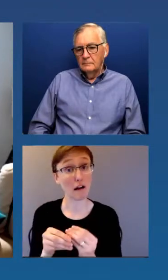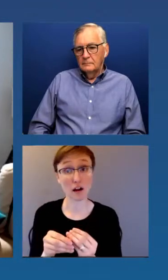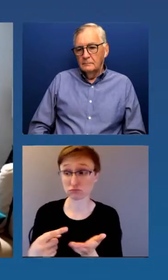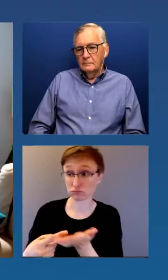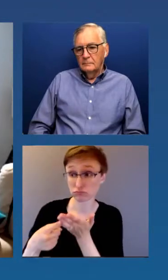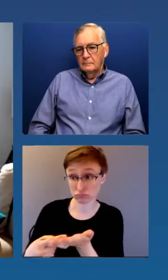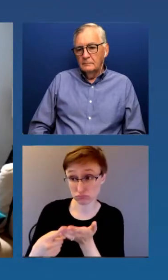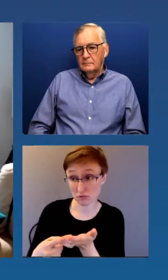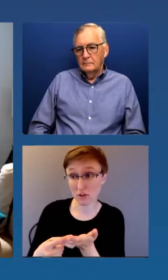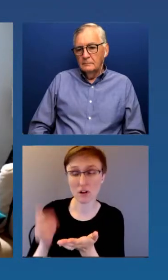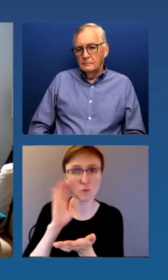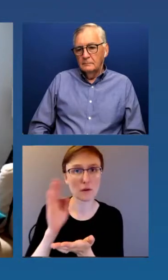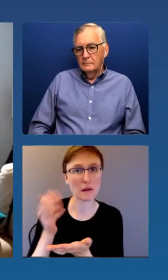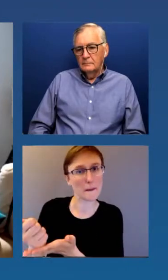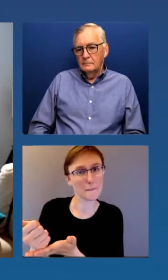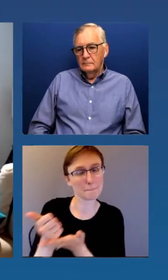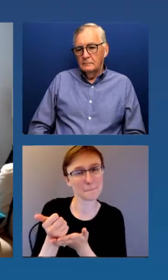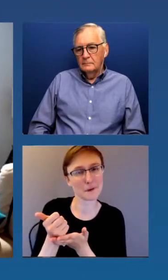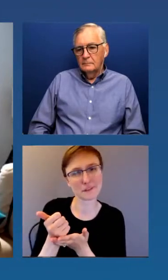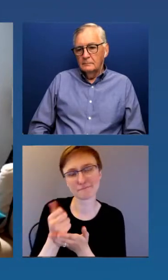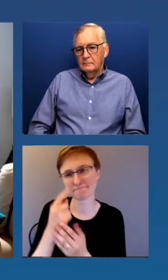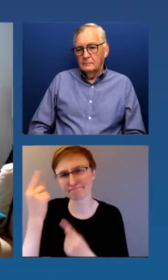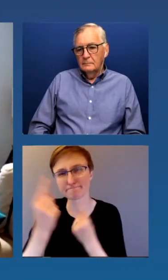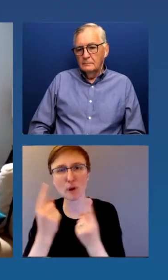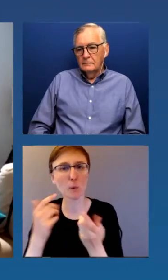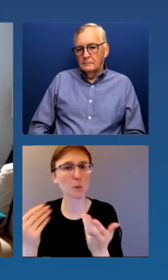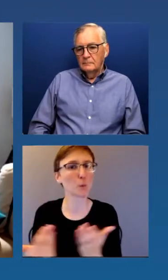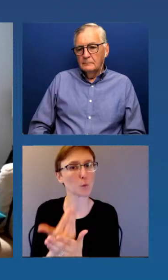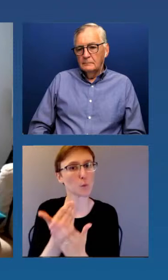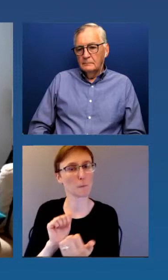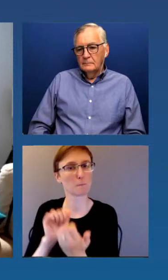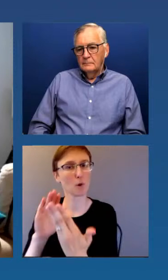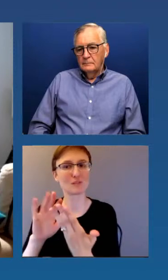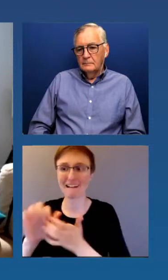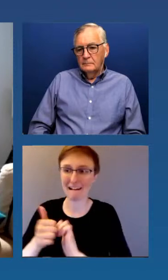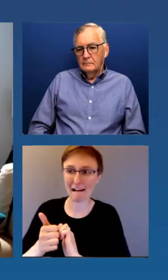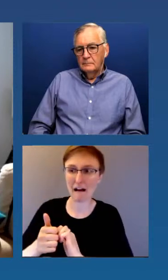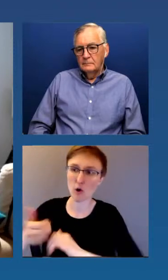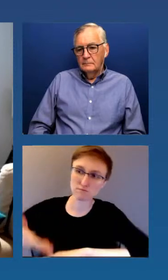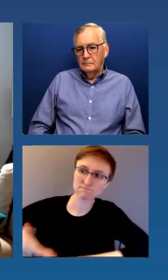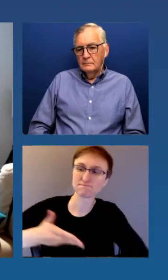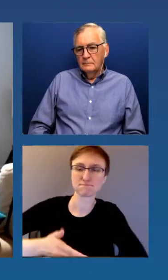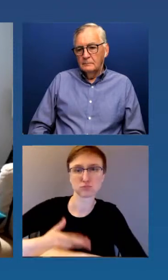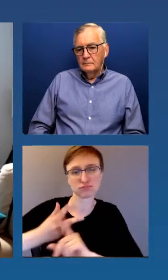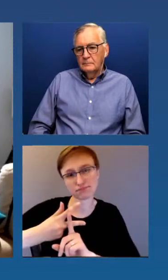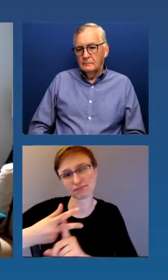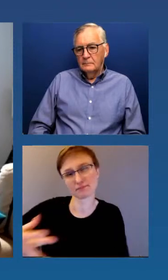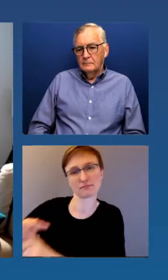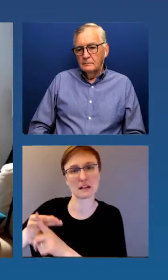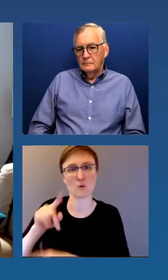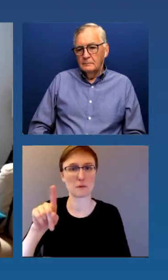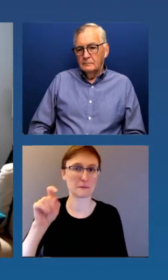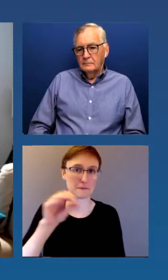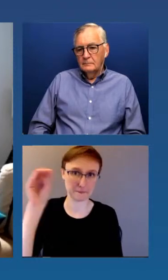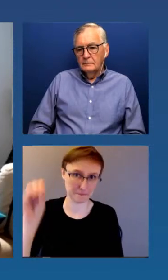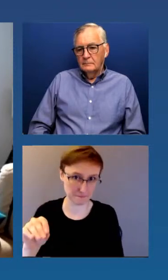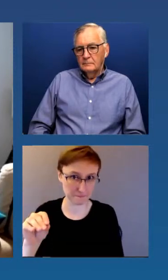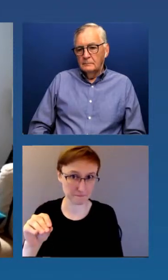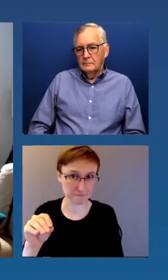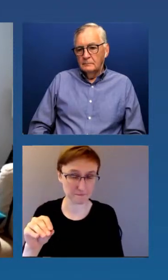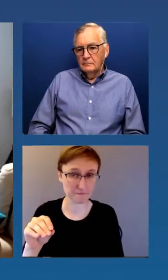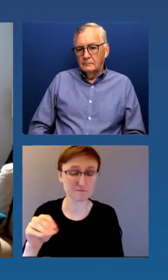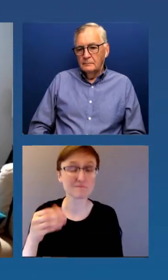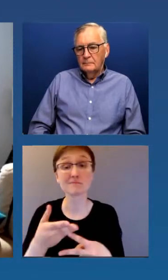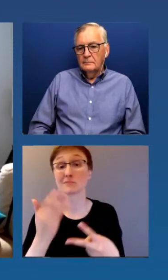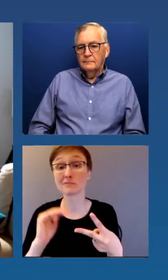to 100% of vaccination in these neighborhoods. Secondly, we need to sharpen our